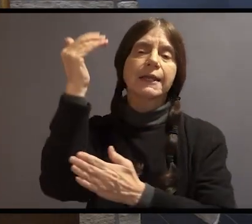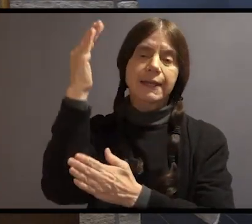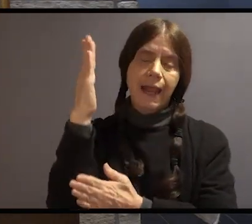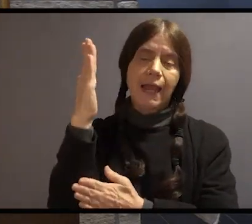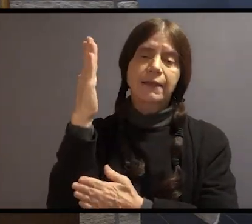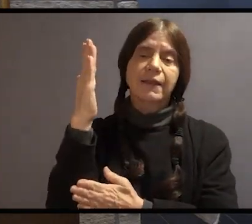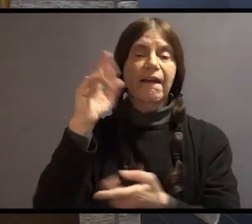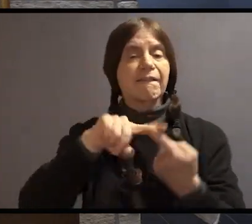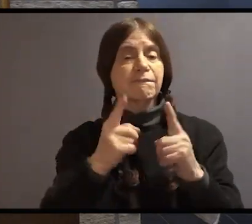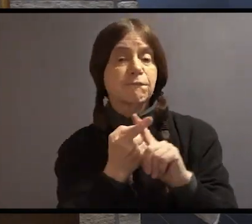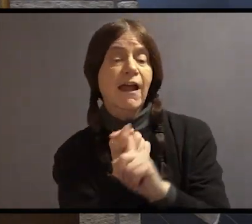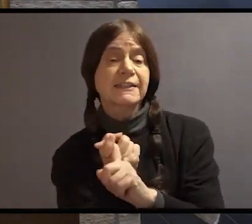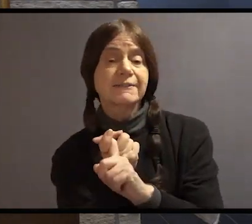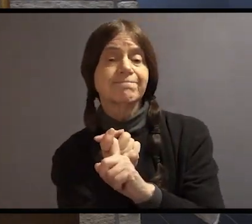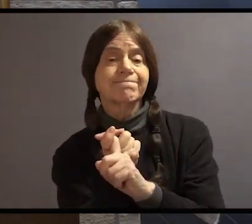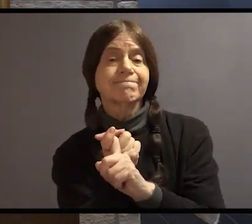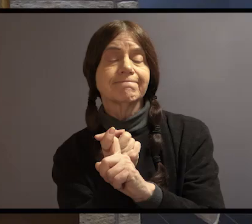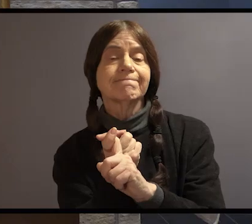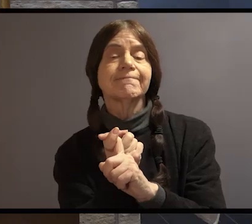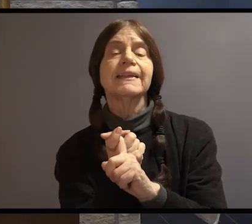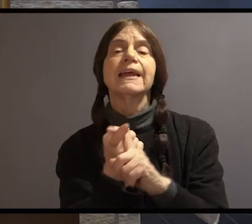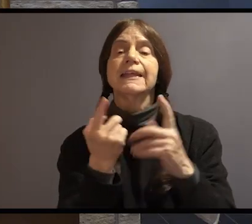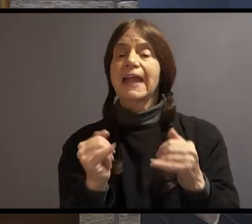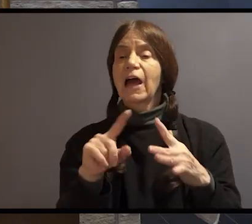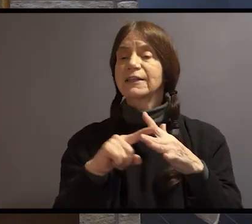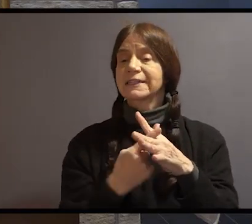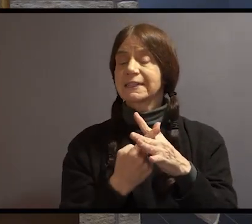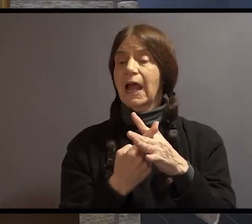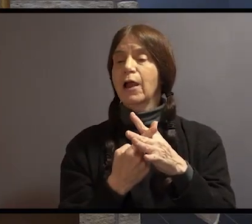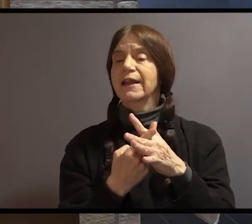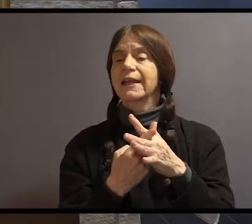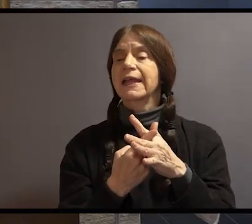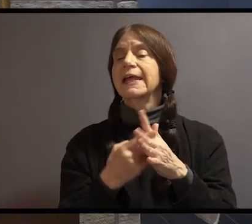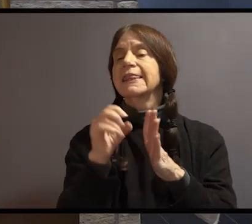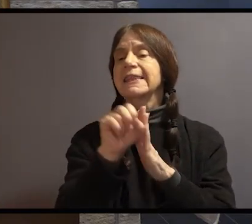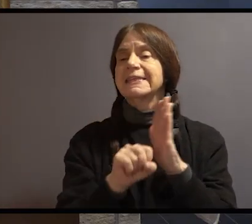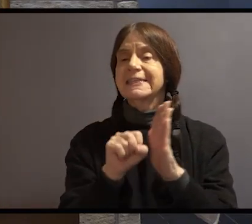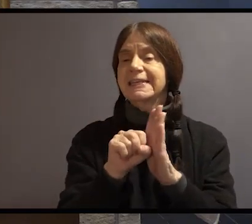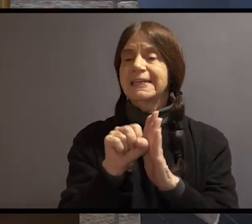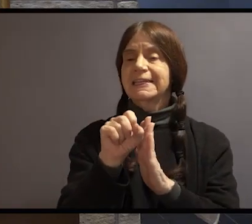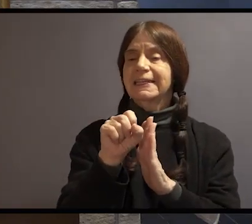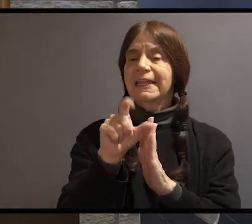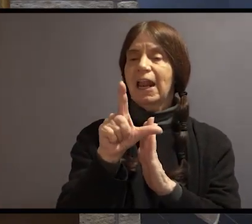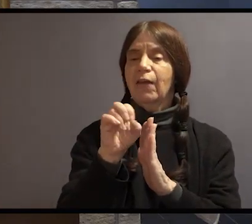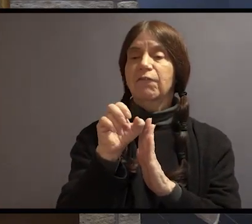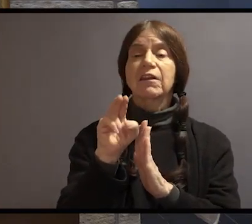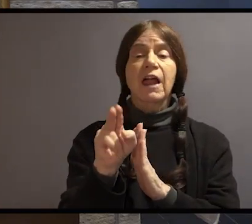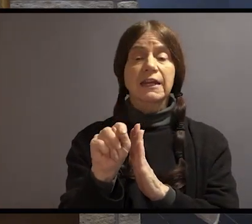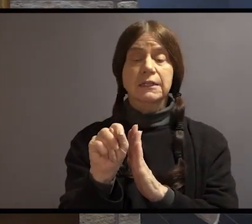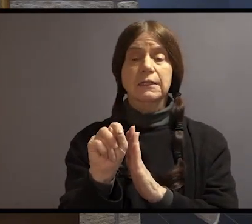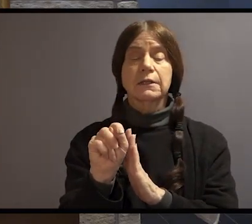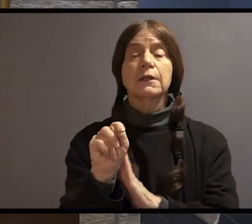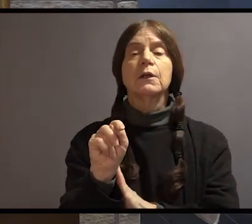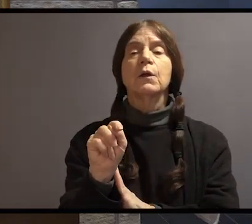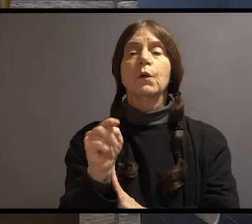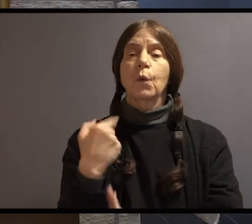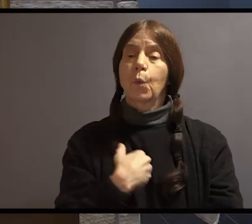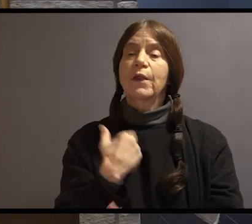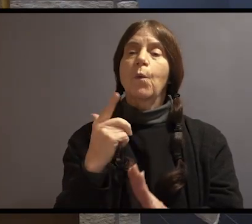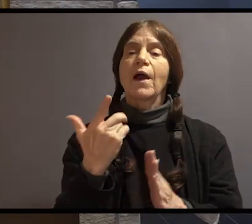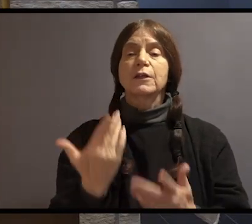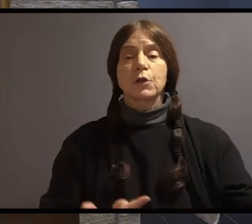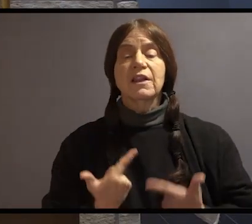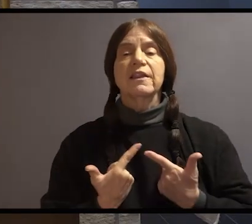And so, my friends, as we prepare to enter the season of Lent, let us live humbly by